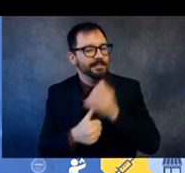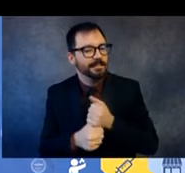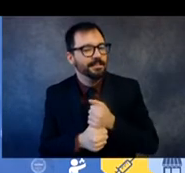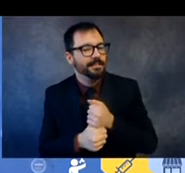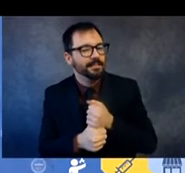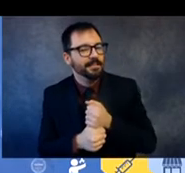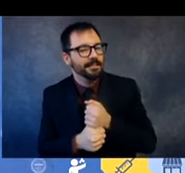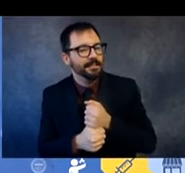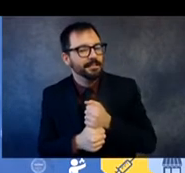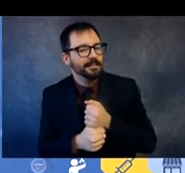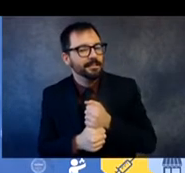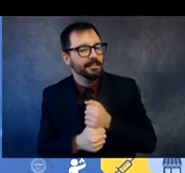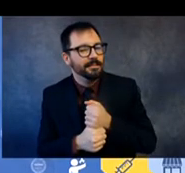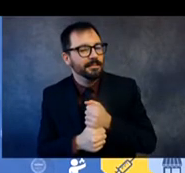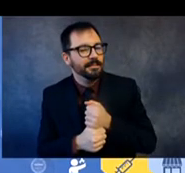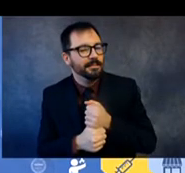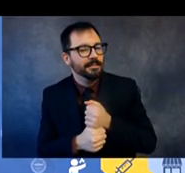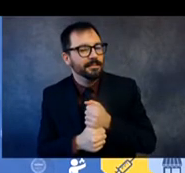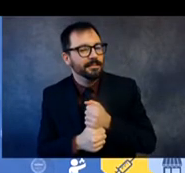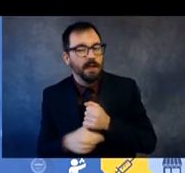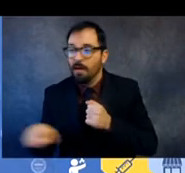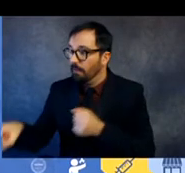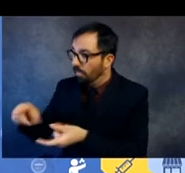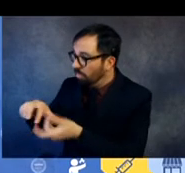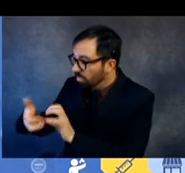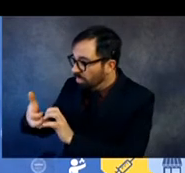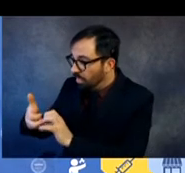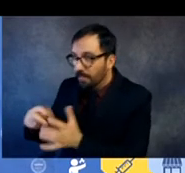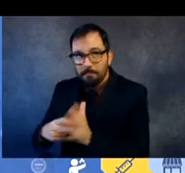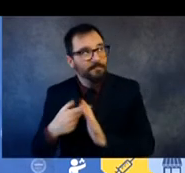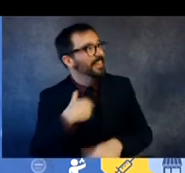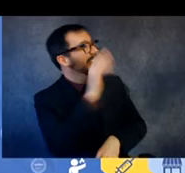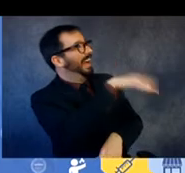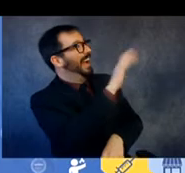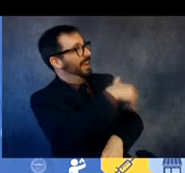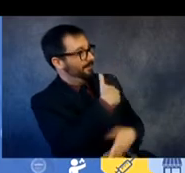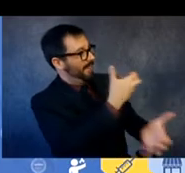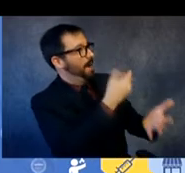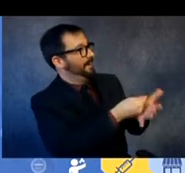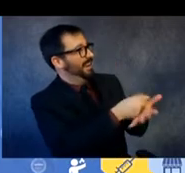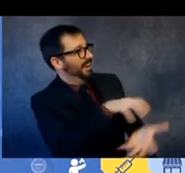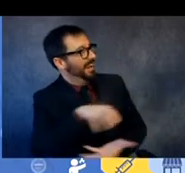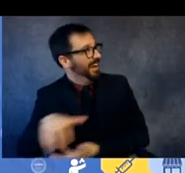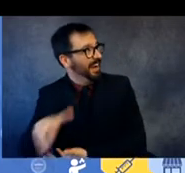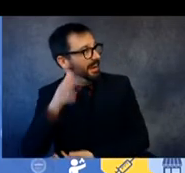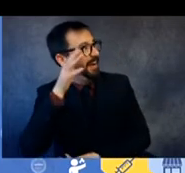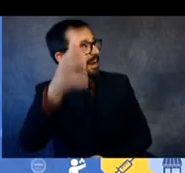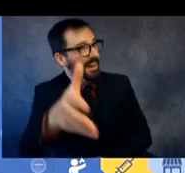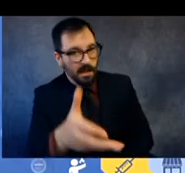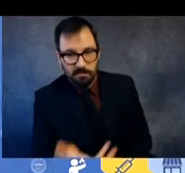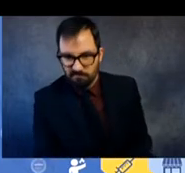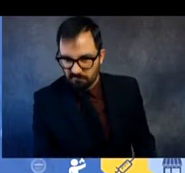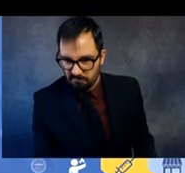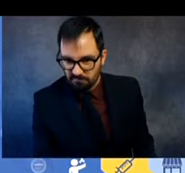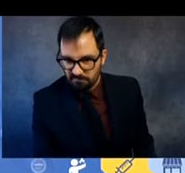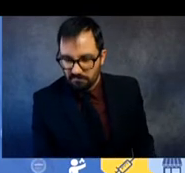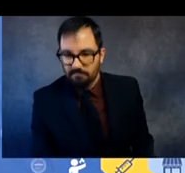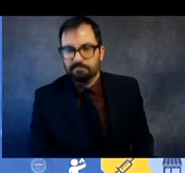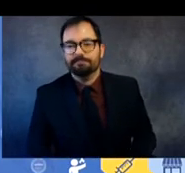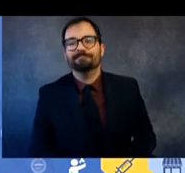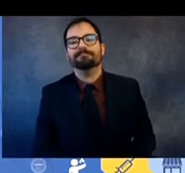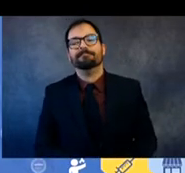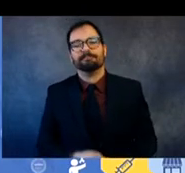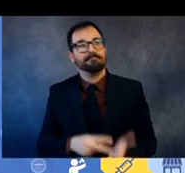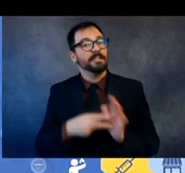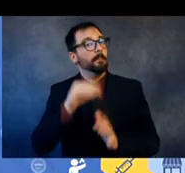that do to the prospects of a successful transportation bill with respect to Massachusetts? We need to be